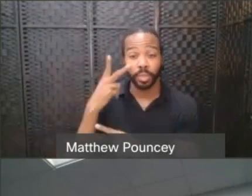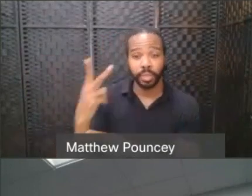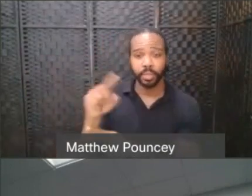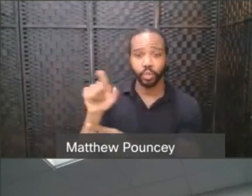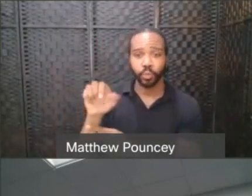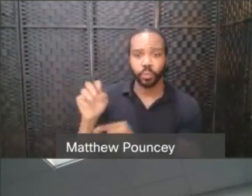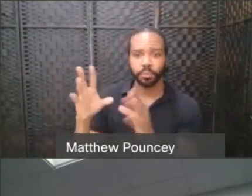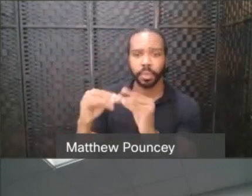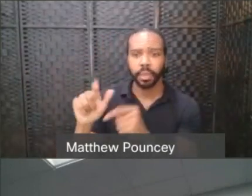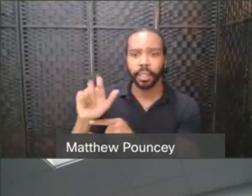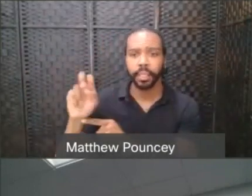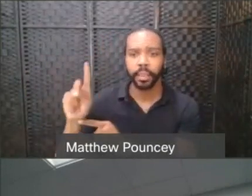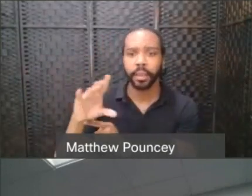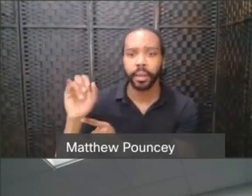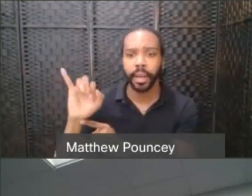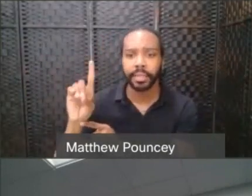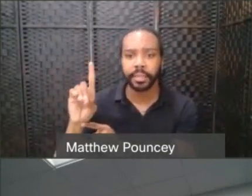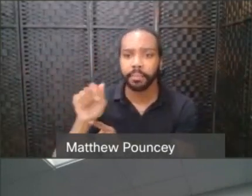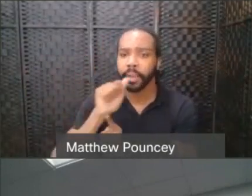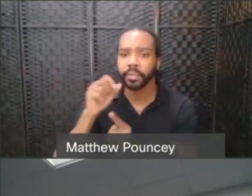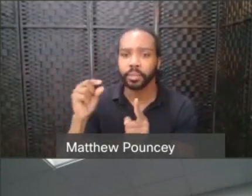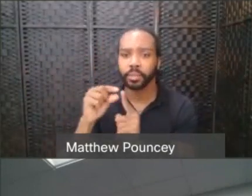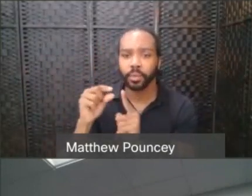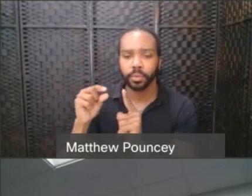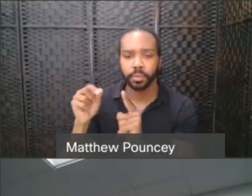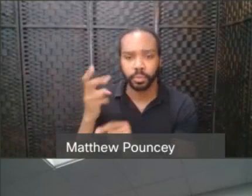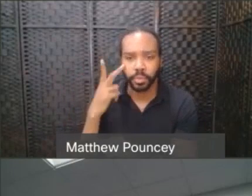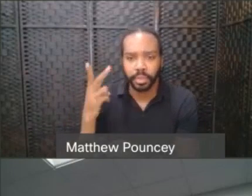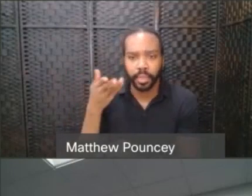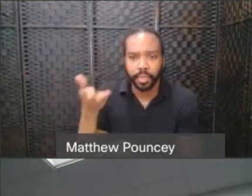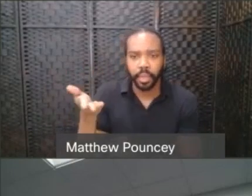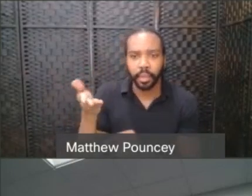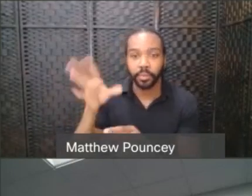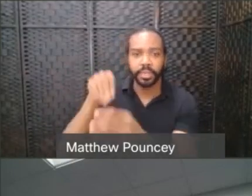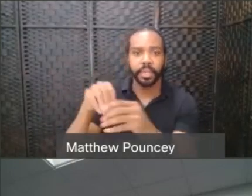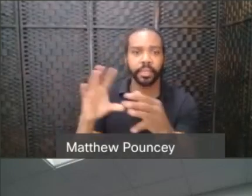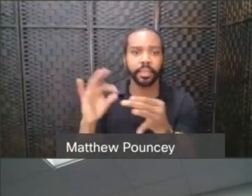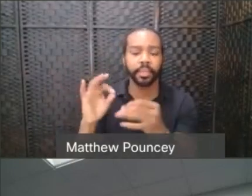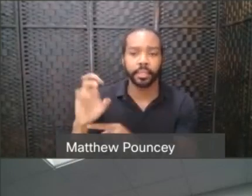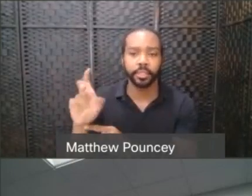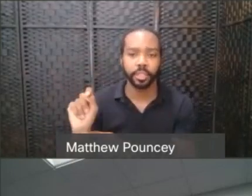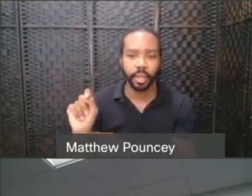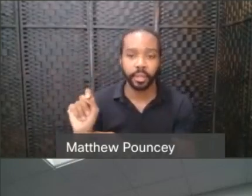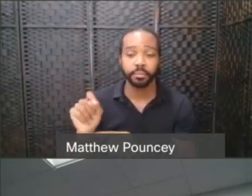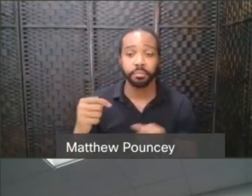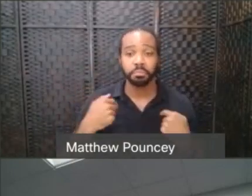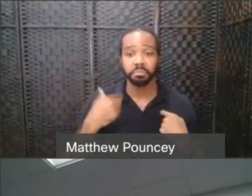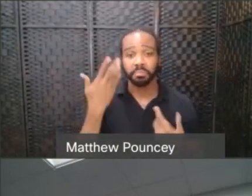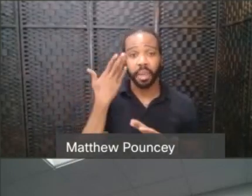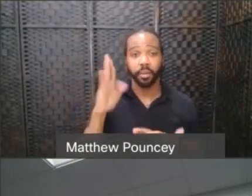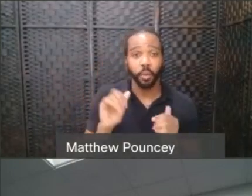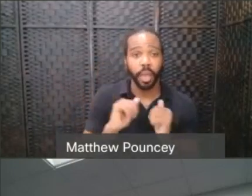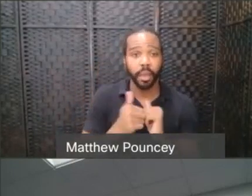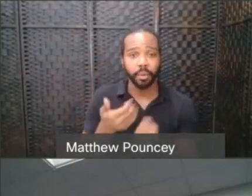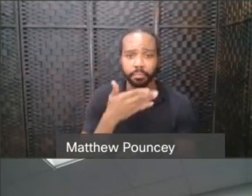meeting ID, and passcode are uh, within the chat. I don't know how we can best